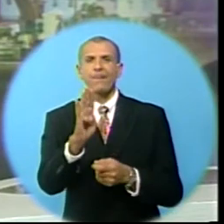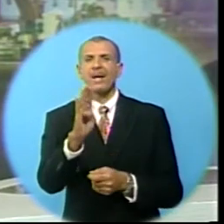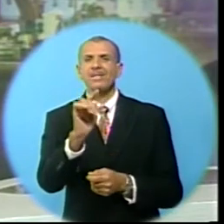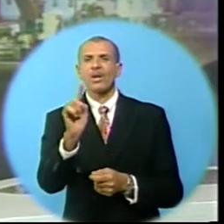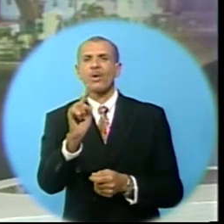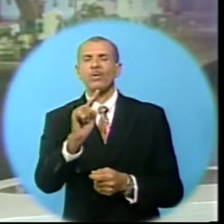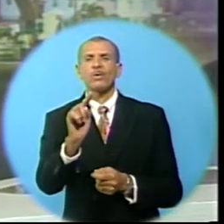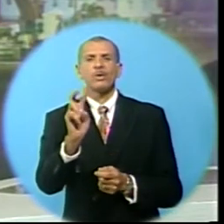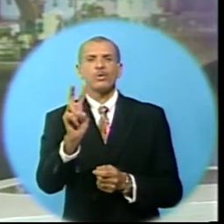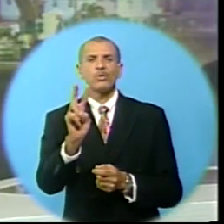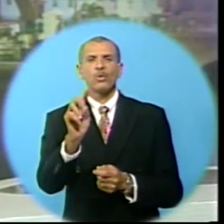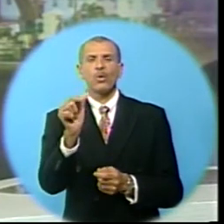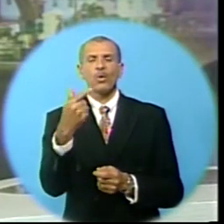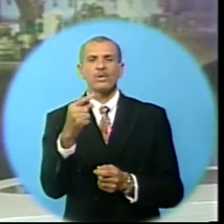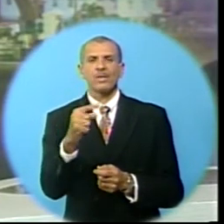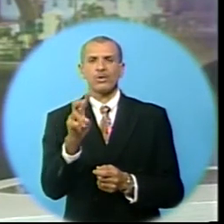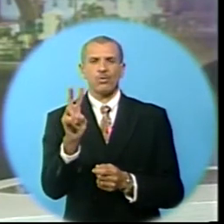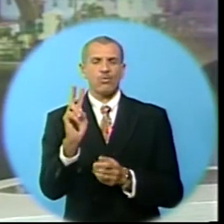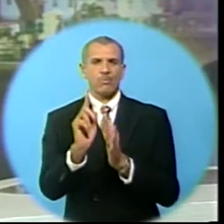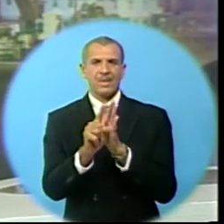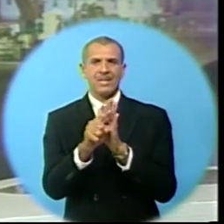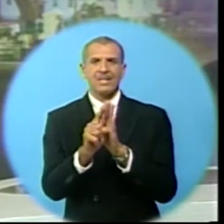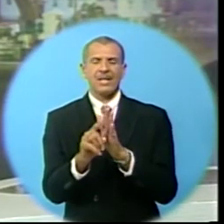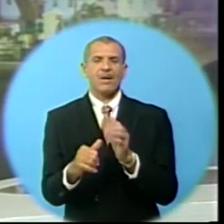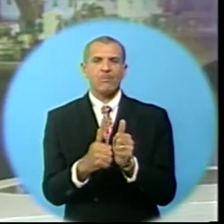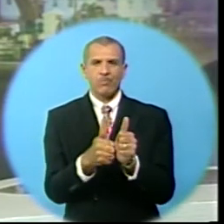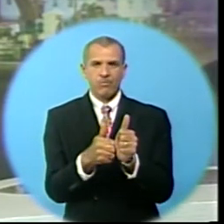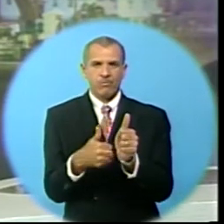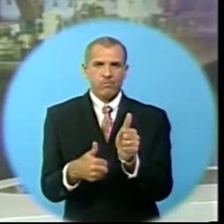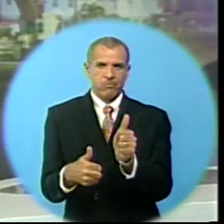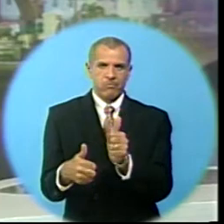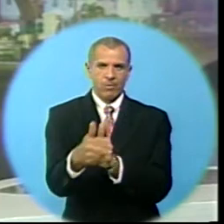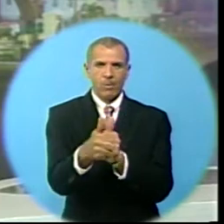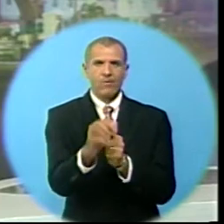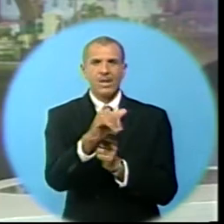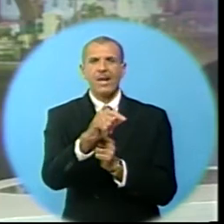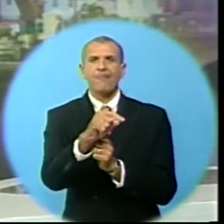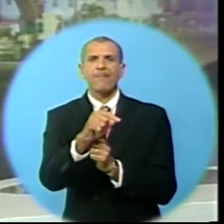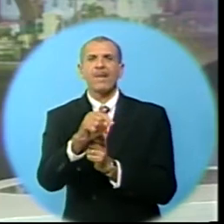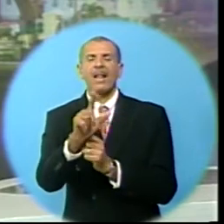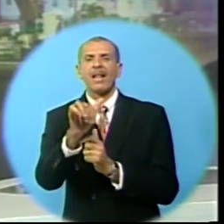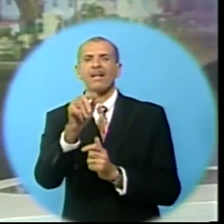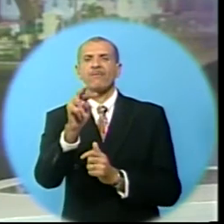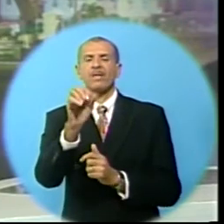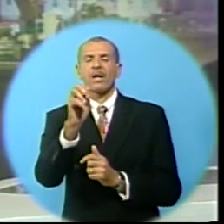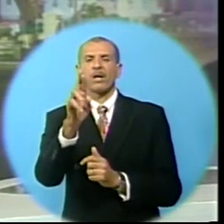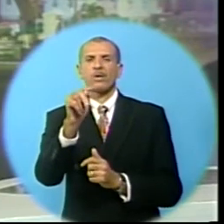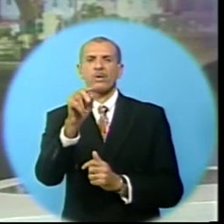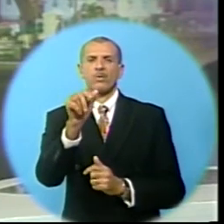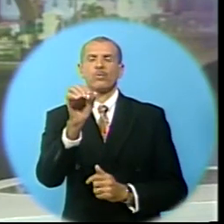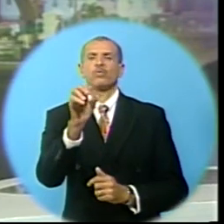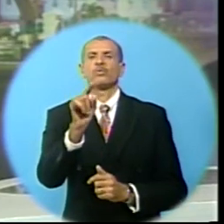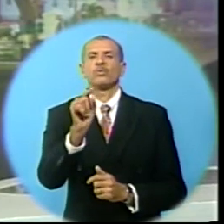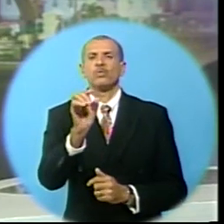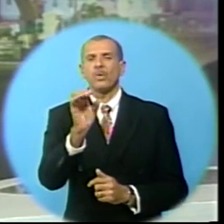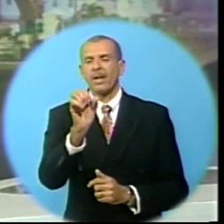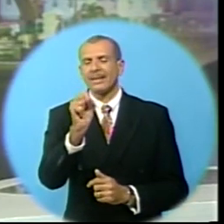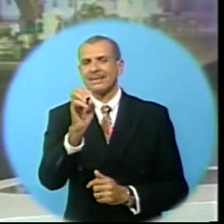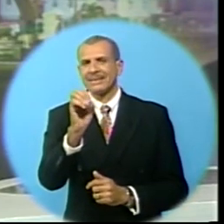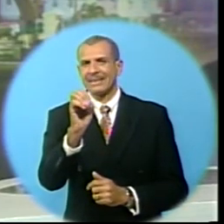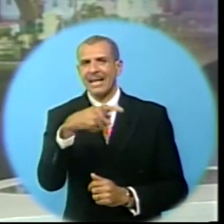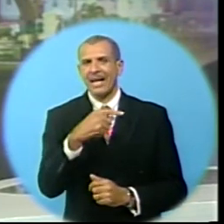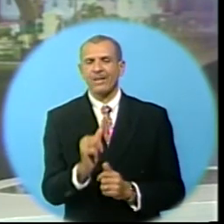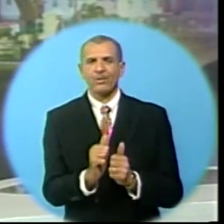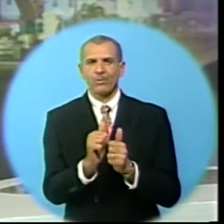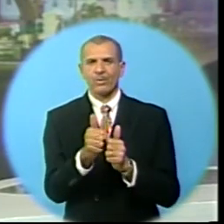2 minutes to come from behind and beat Bayern Leverkusen yesterday. The victory saw Barca leapfrogging their said German opponents